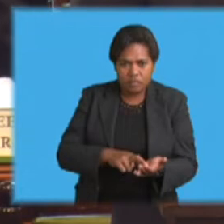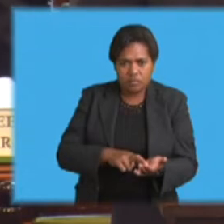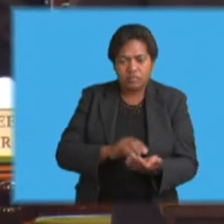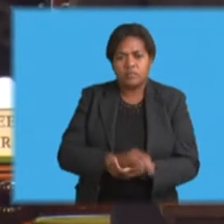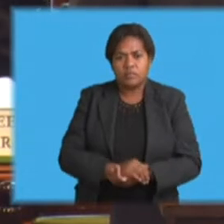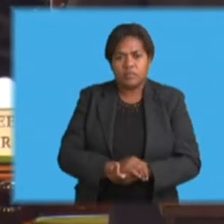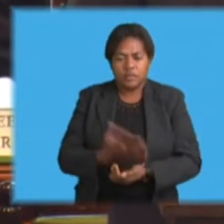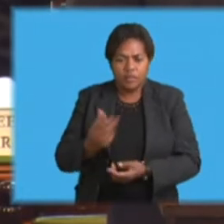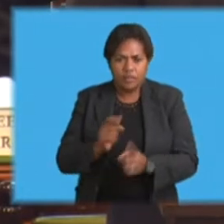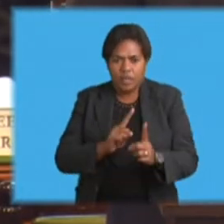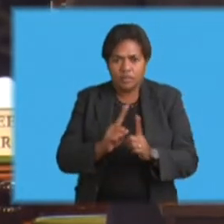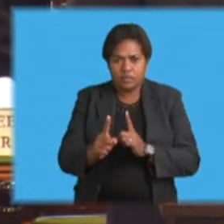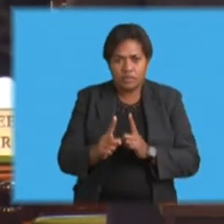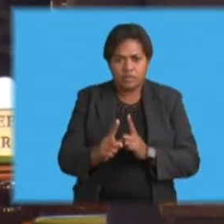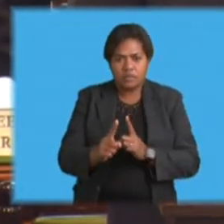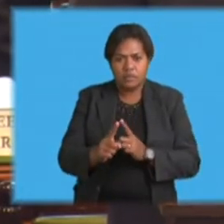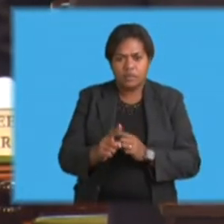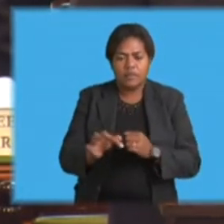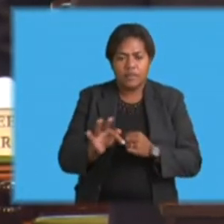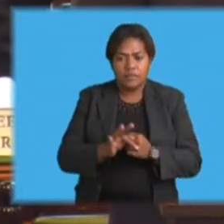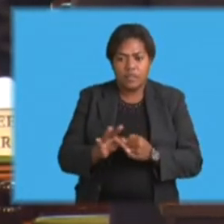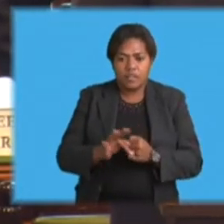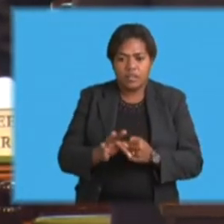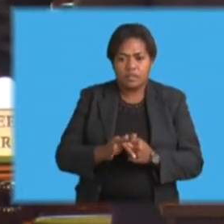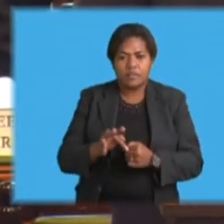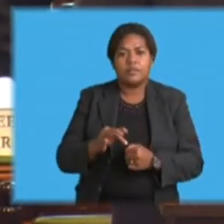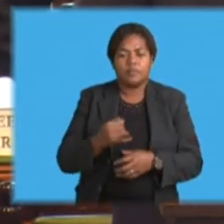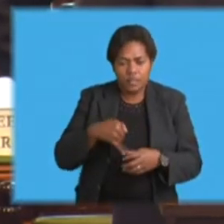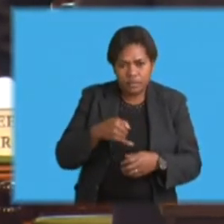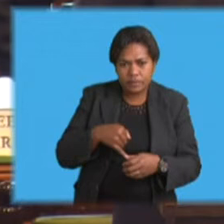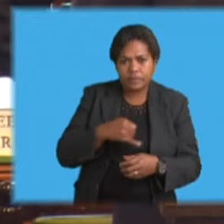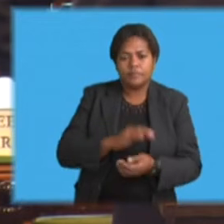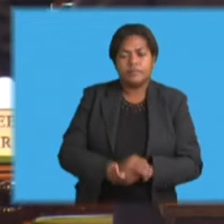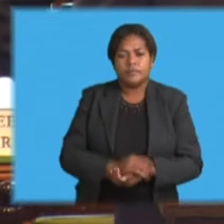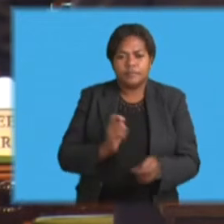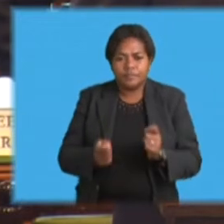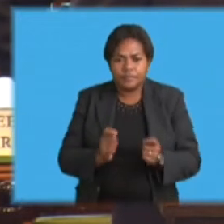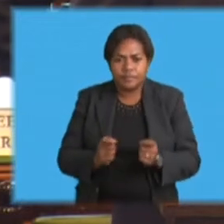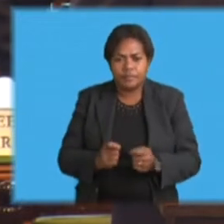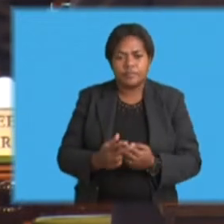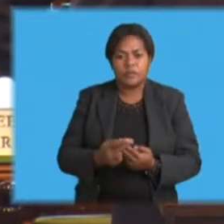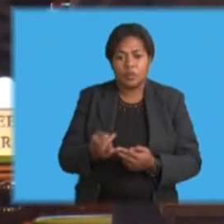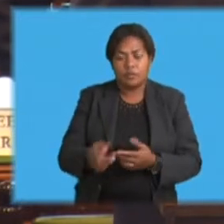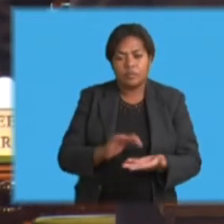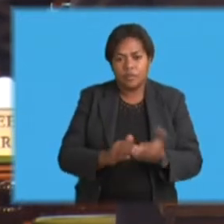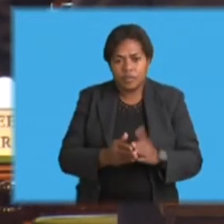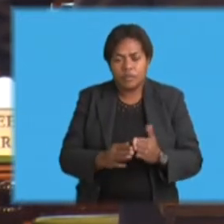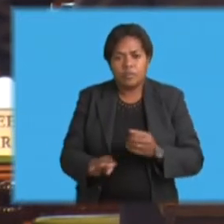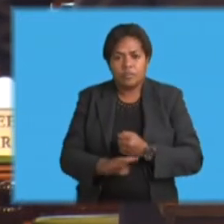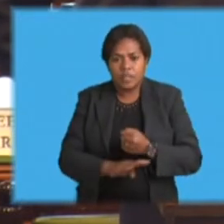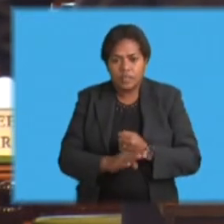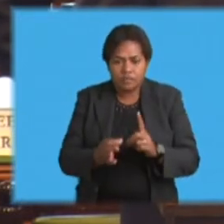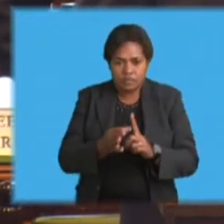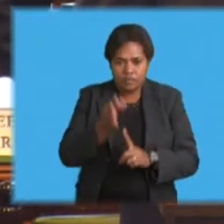the fitness test and also the medical assessments. With this community-based recruitment, we've seen a marked improvement